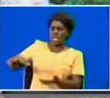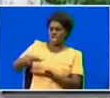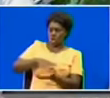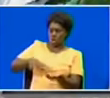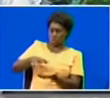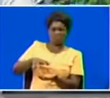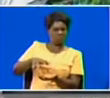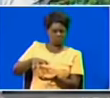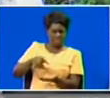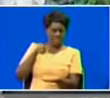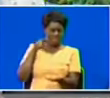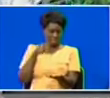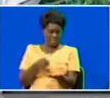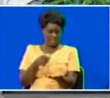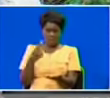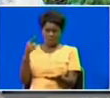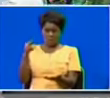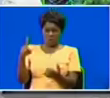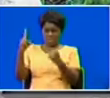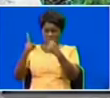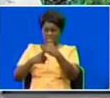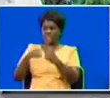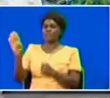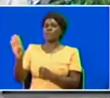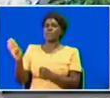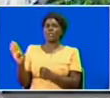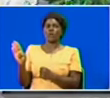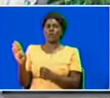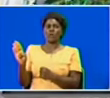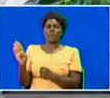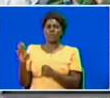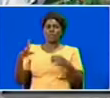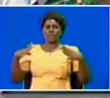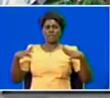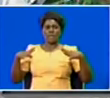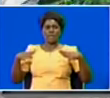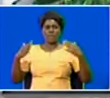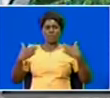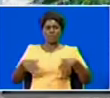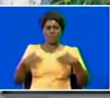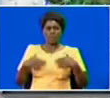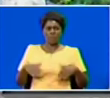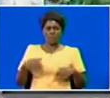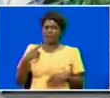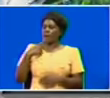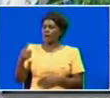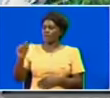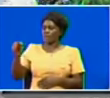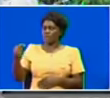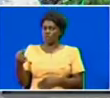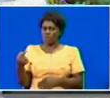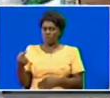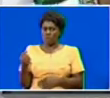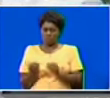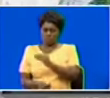kingdom, is worth 1.6 billion shillings. People in Starehe and this city pay about 100 million shillings per month on